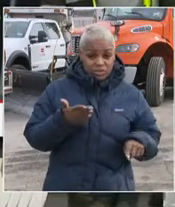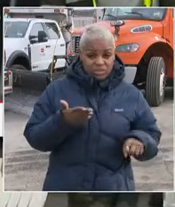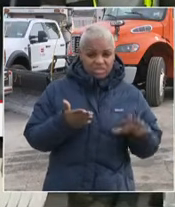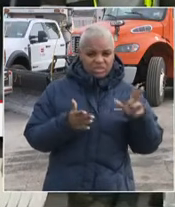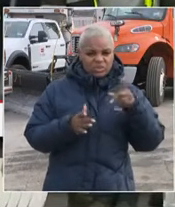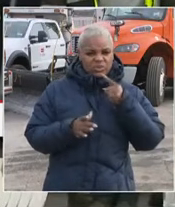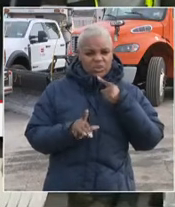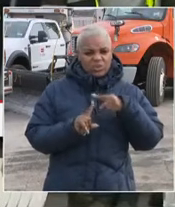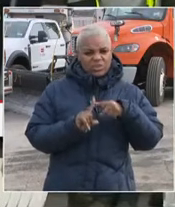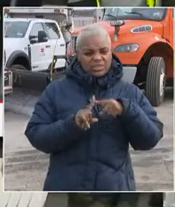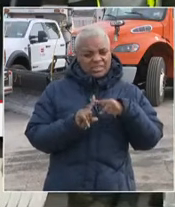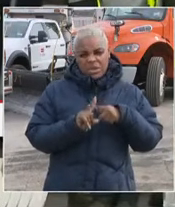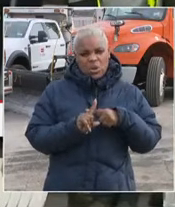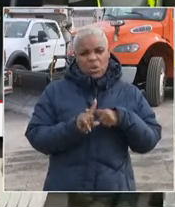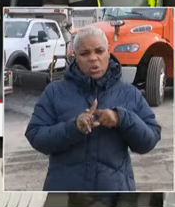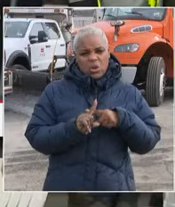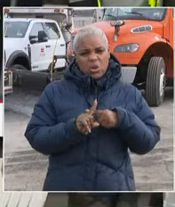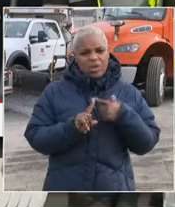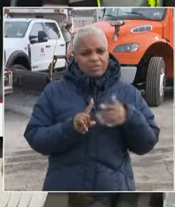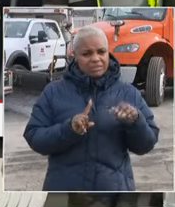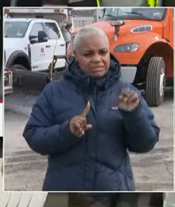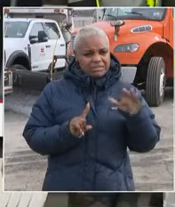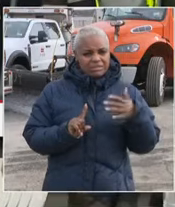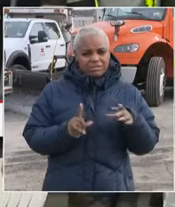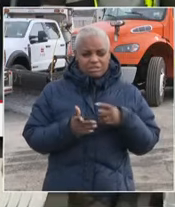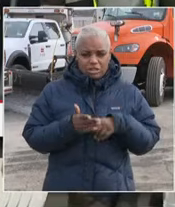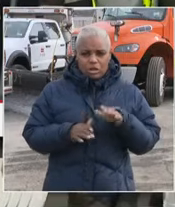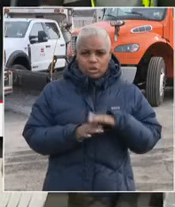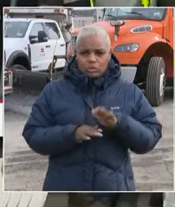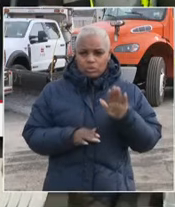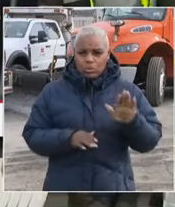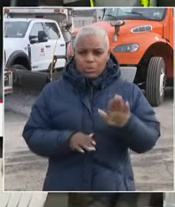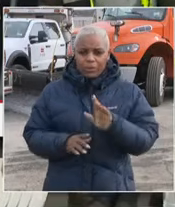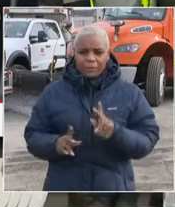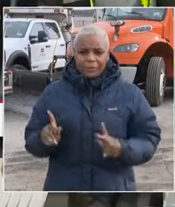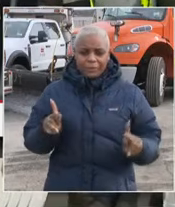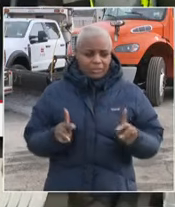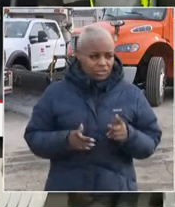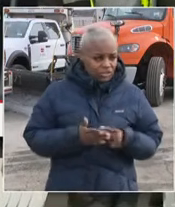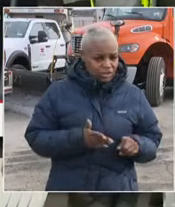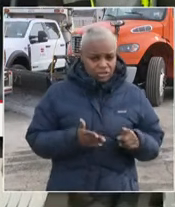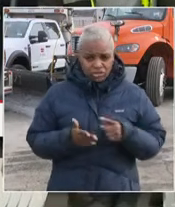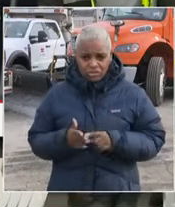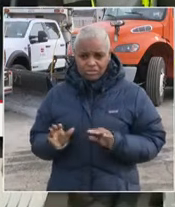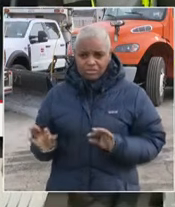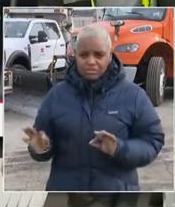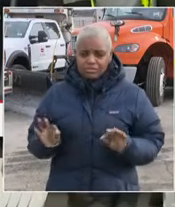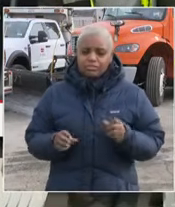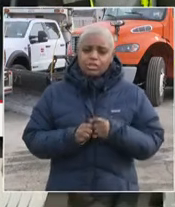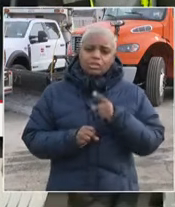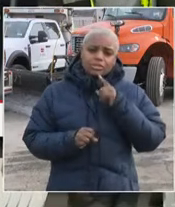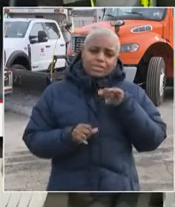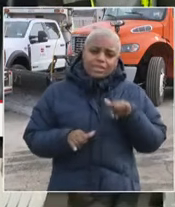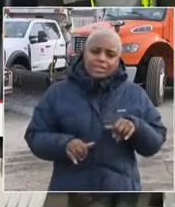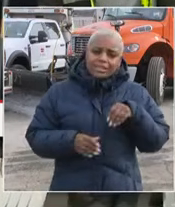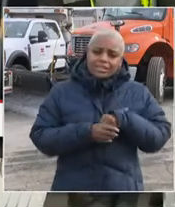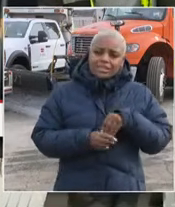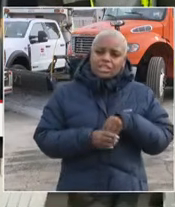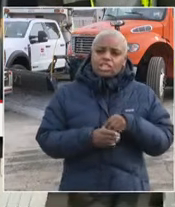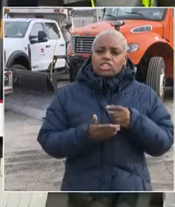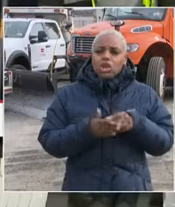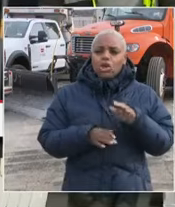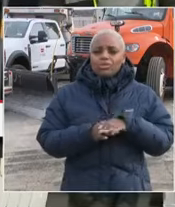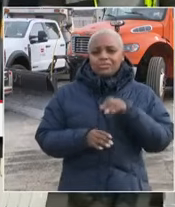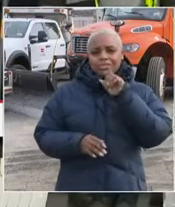to check on each other. Please stay off the roads if you can, stay inside where it's warm, but if you have elderly neighbors, please check on them. And then once the